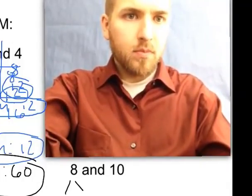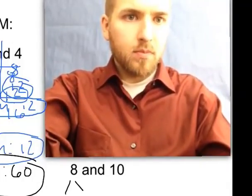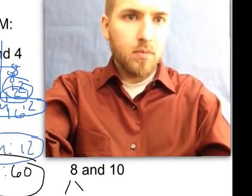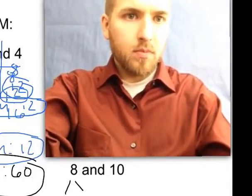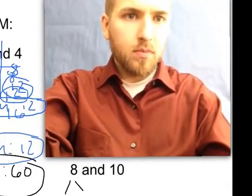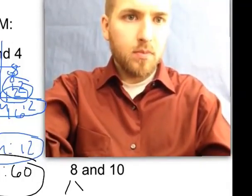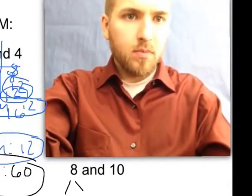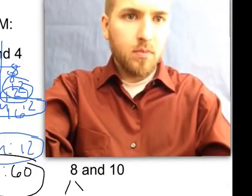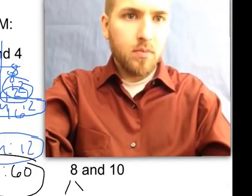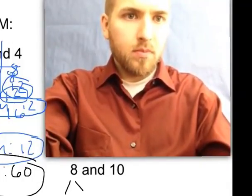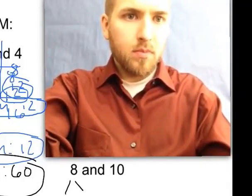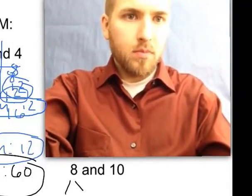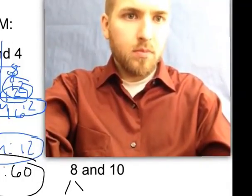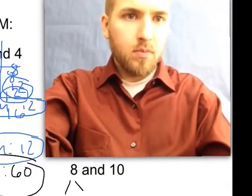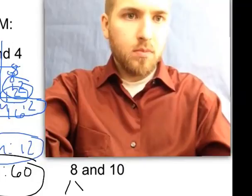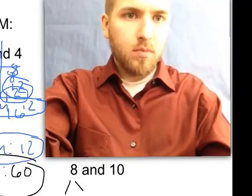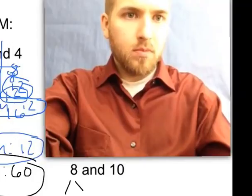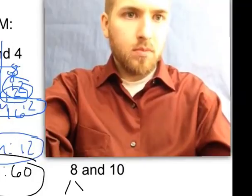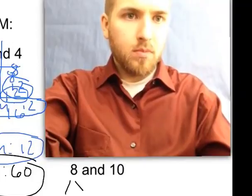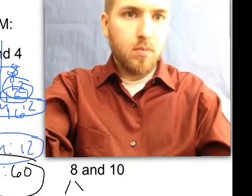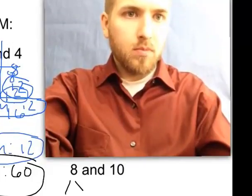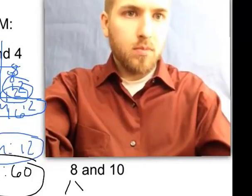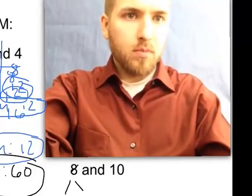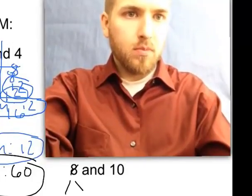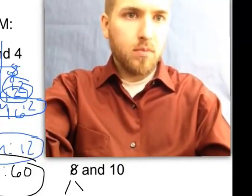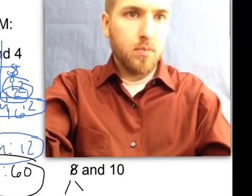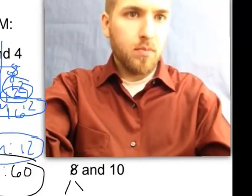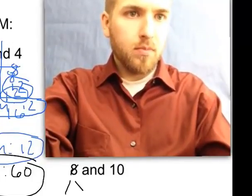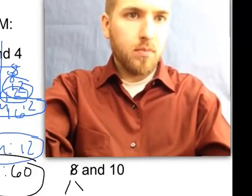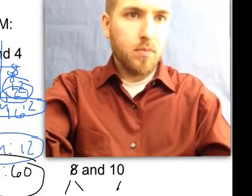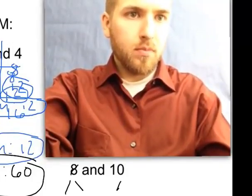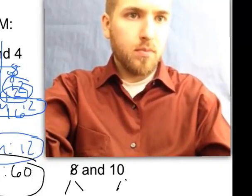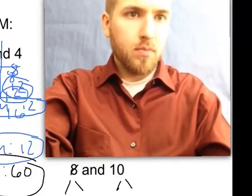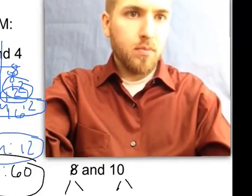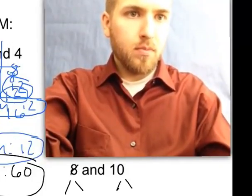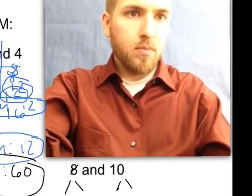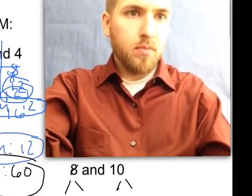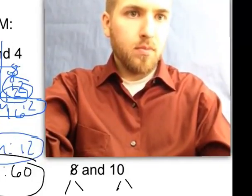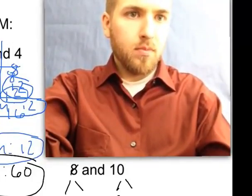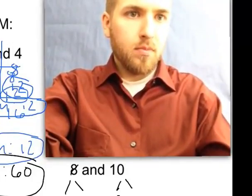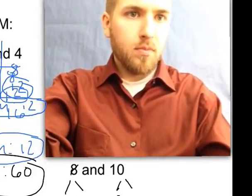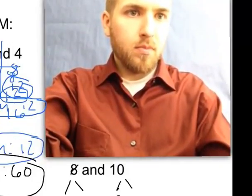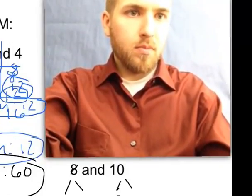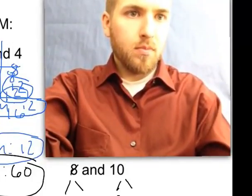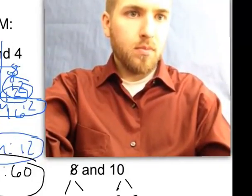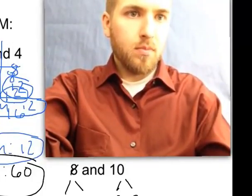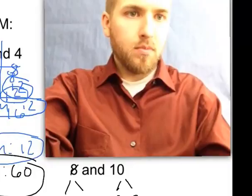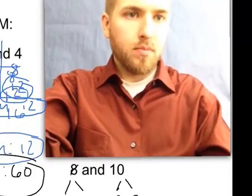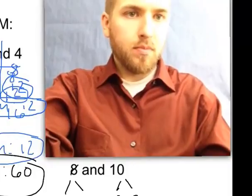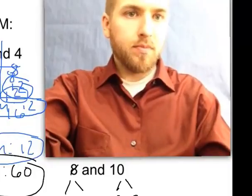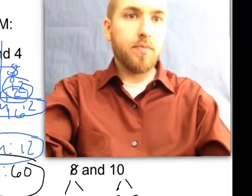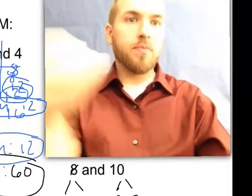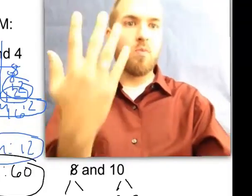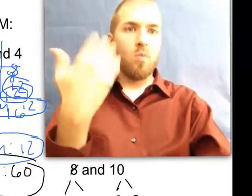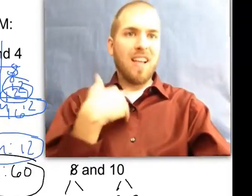factoring method. So 8 has multiples of 4 and 2, and the 4 can lower itself down to 2 and 2. 10